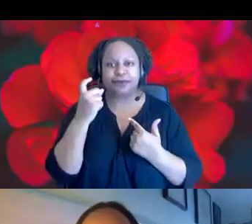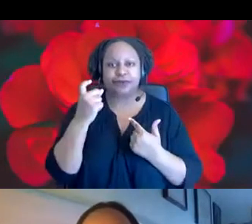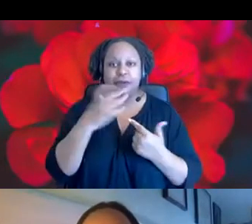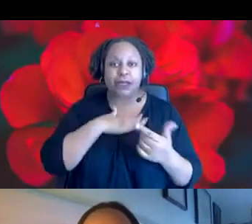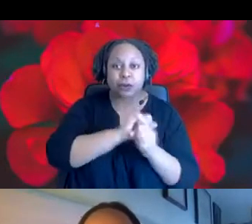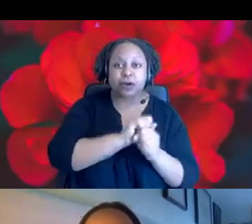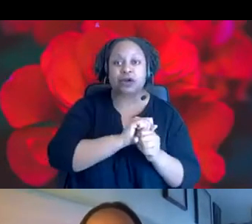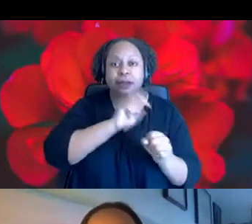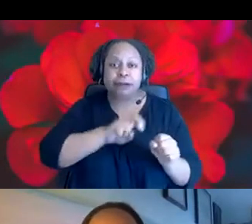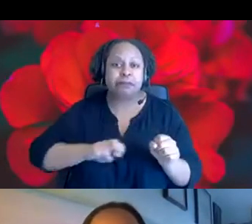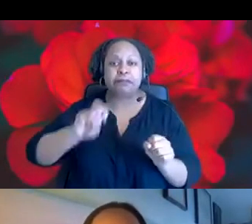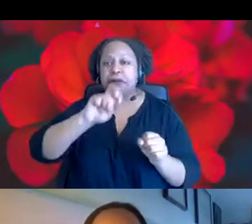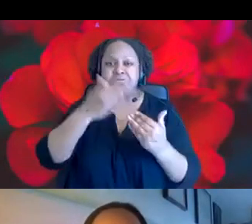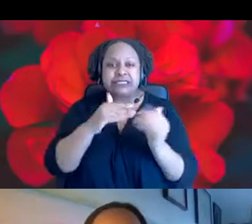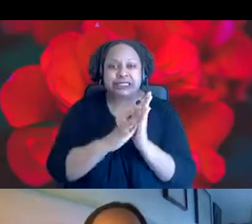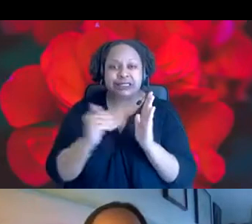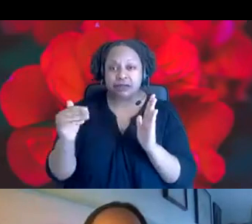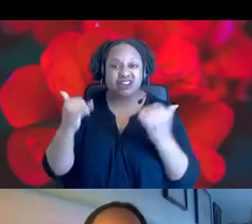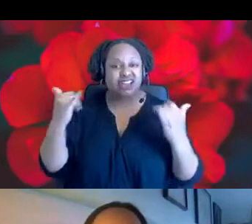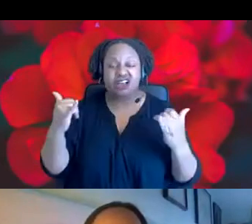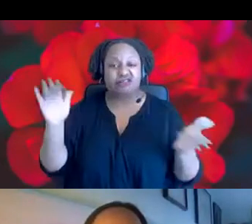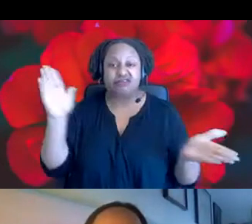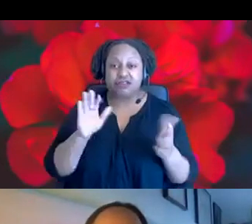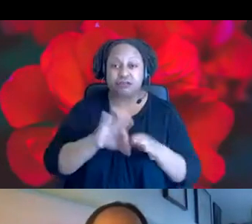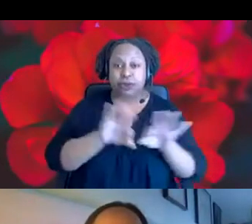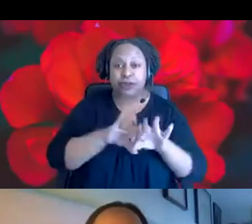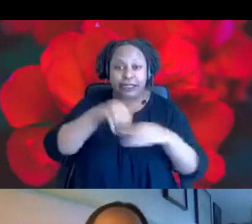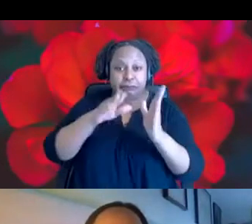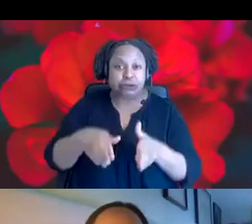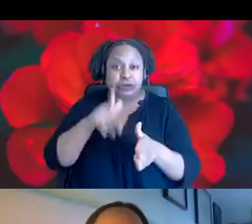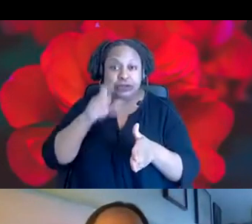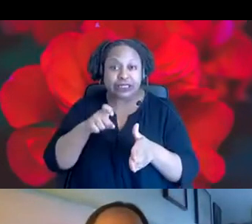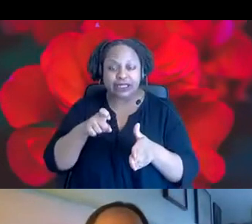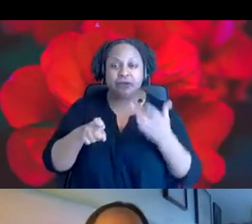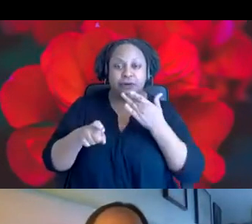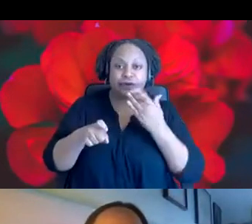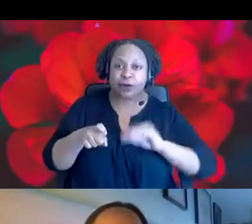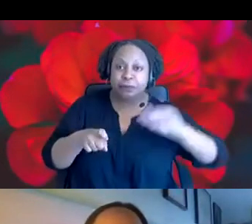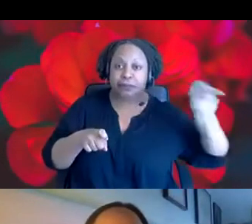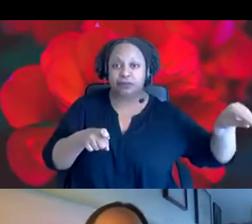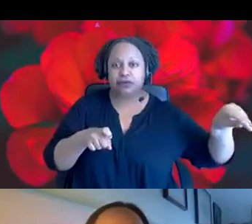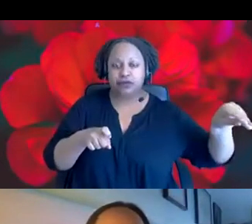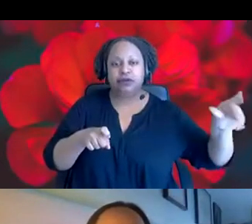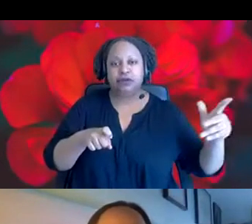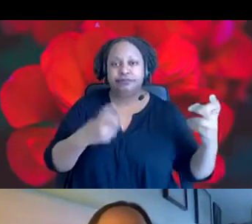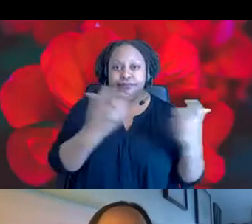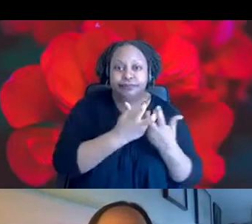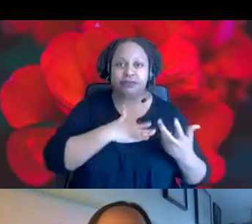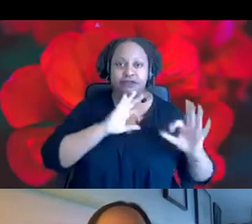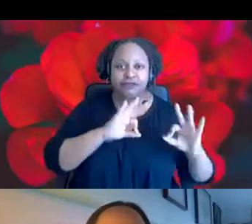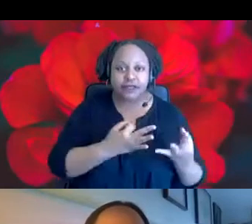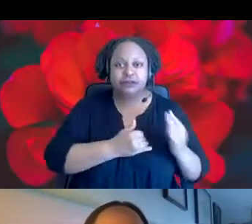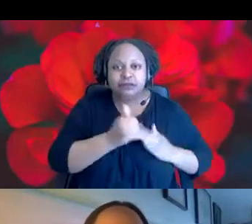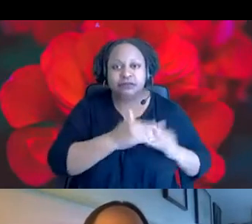And now it doesn't matter as much anymore to me. It matters more to me to be in a space that works for my family. And I